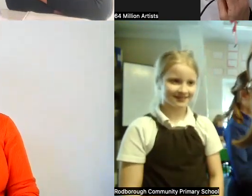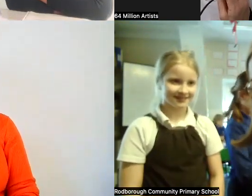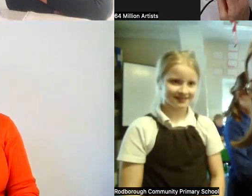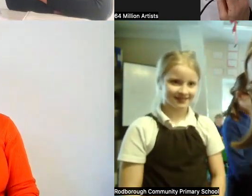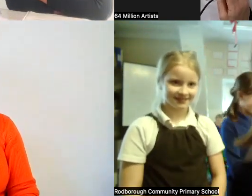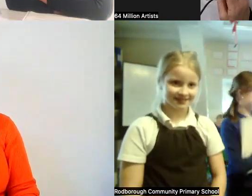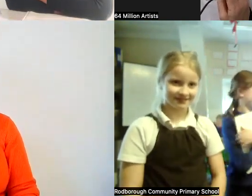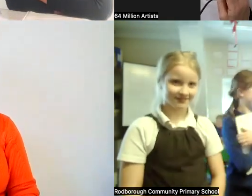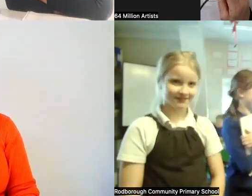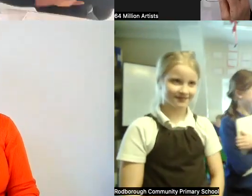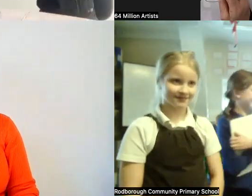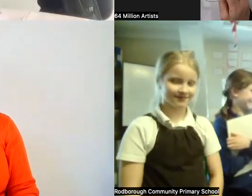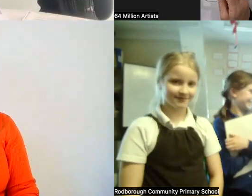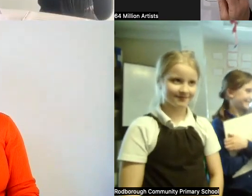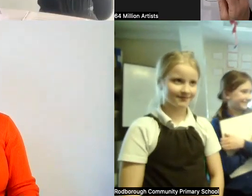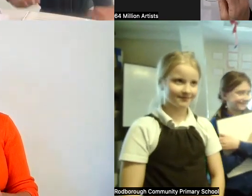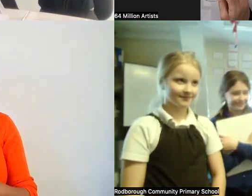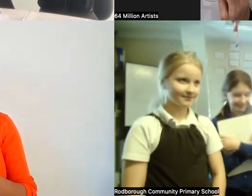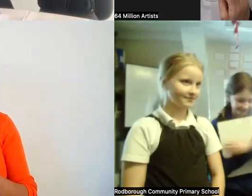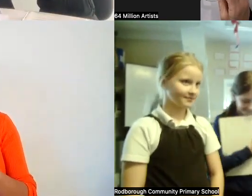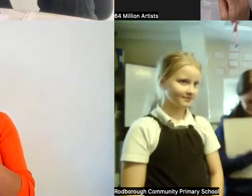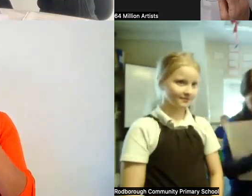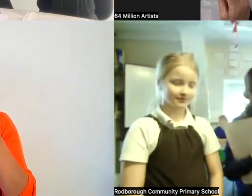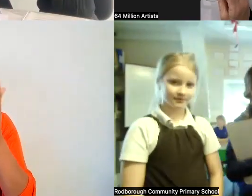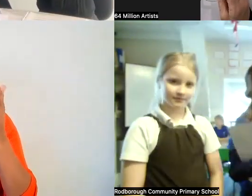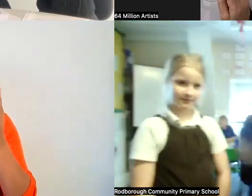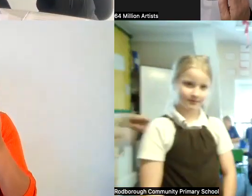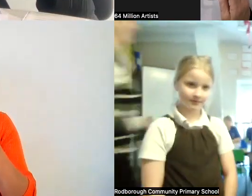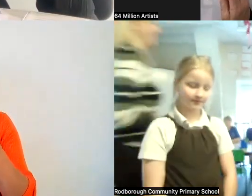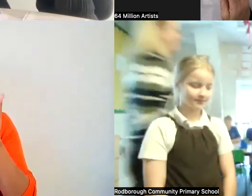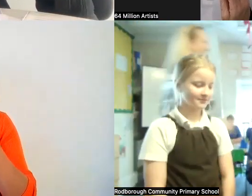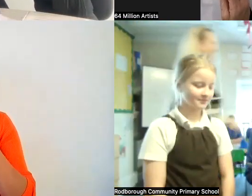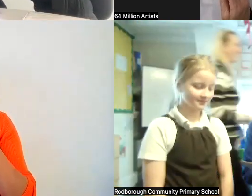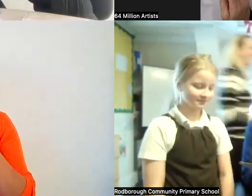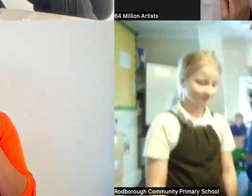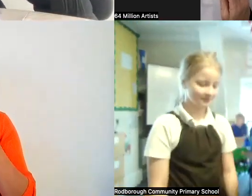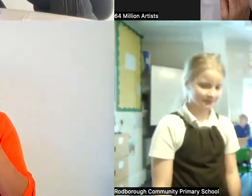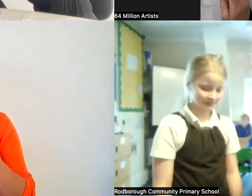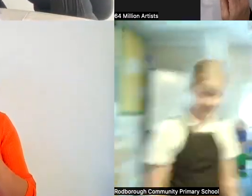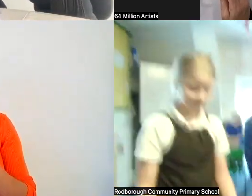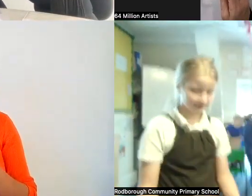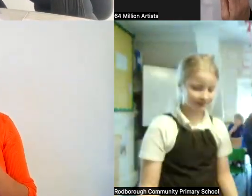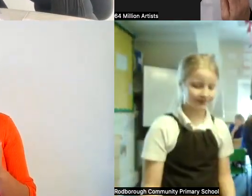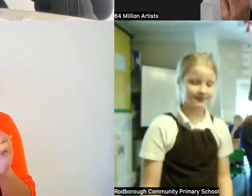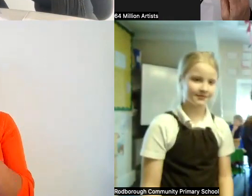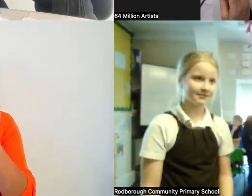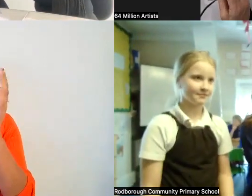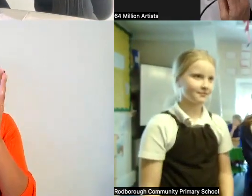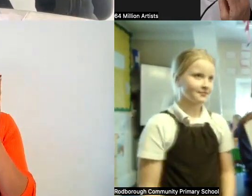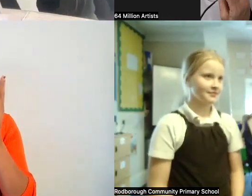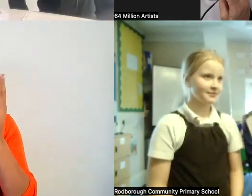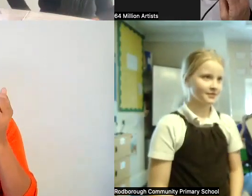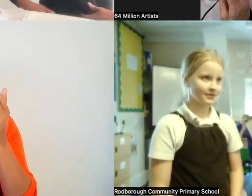In Gloucestershire here. Hello, everyone. That is the CEO of 64 Million Artists. 1 million artists looks like only one